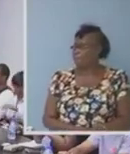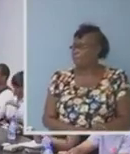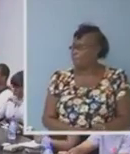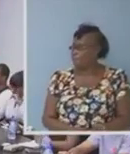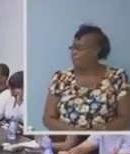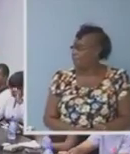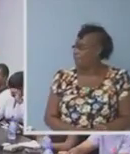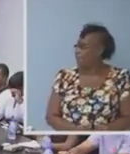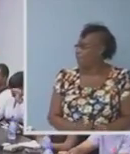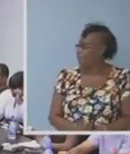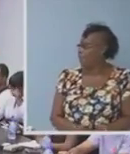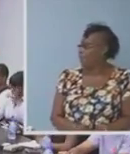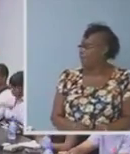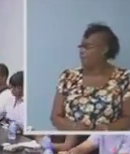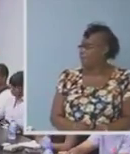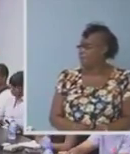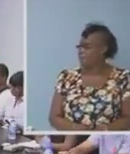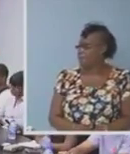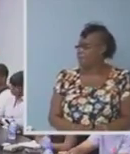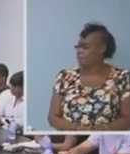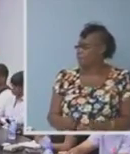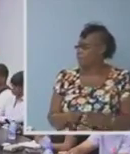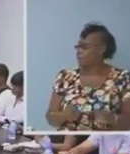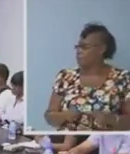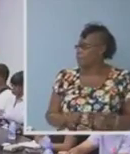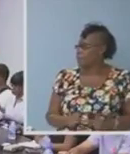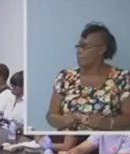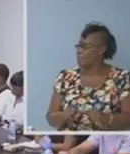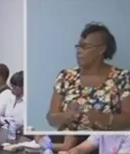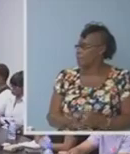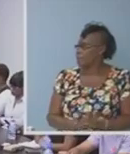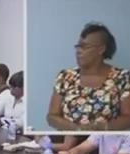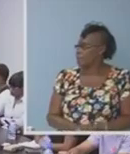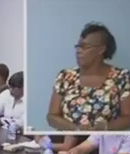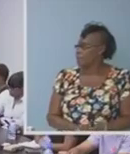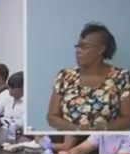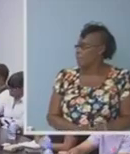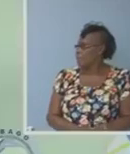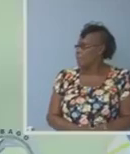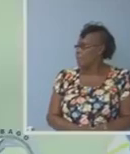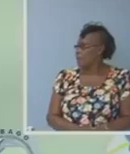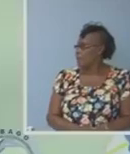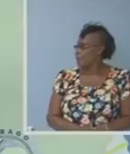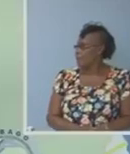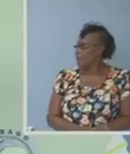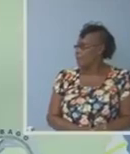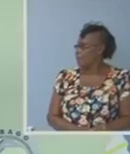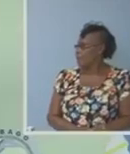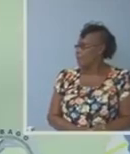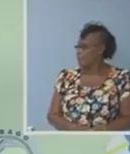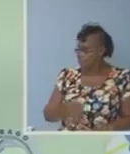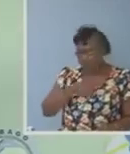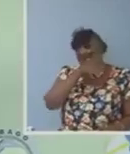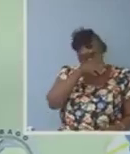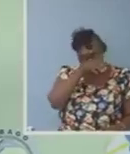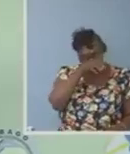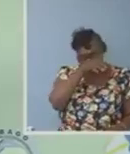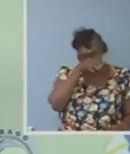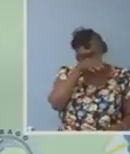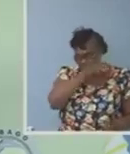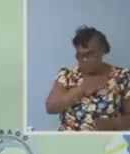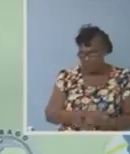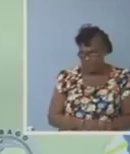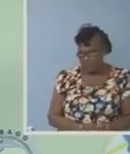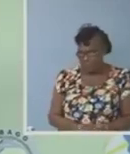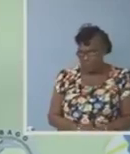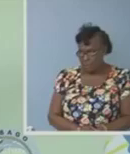All right, so as we continue with this media briefing, we're looking at the different sectors. So at this time, I will invite